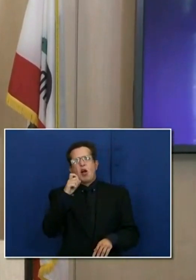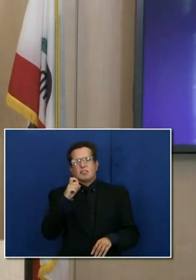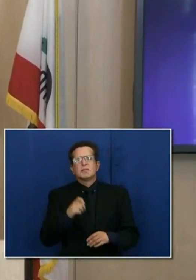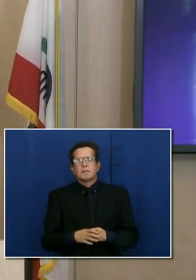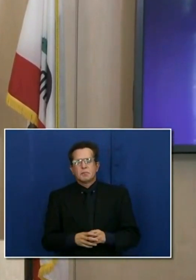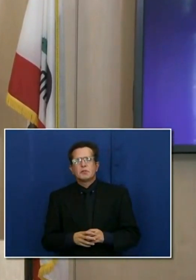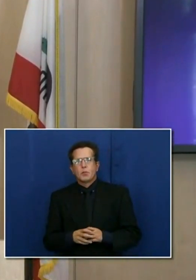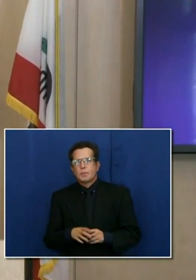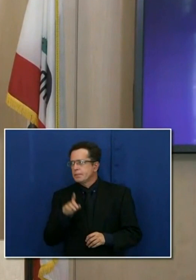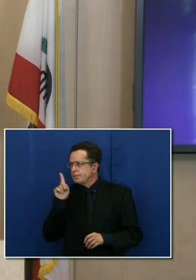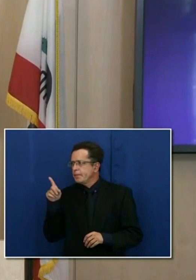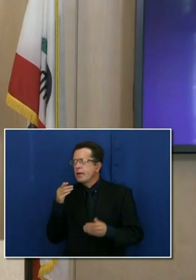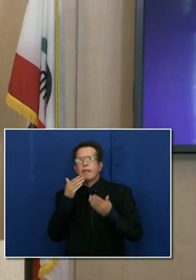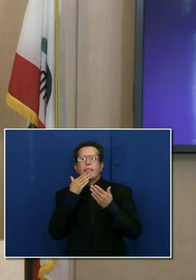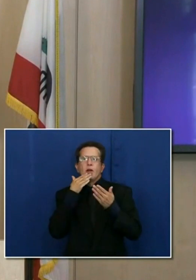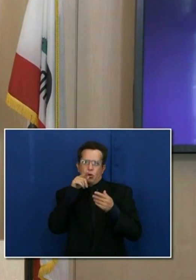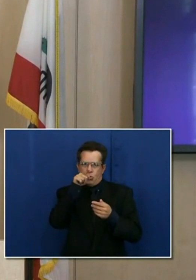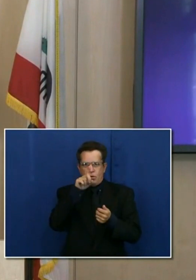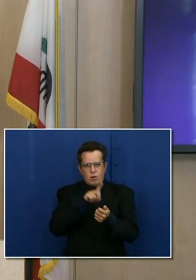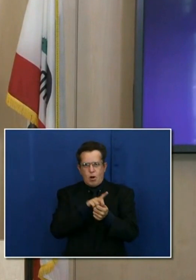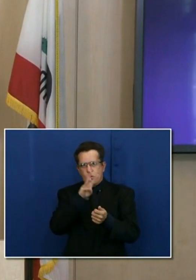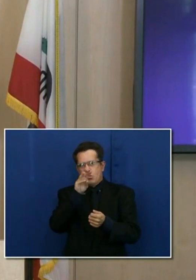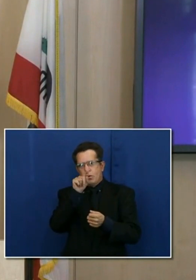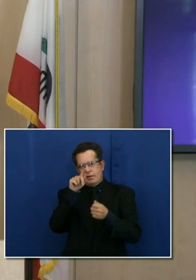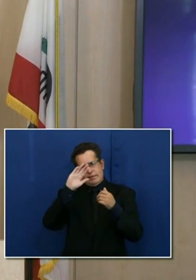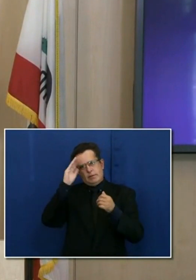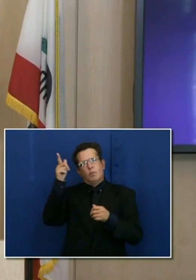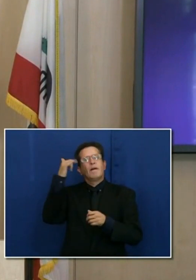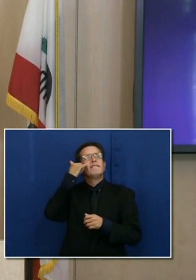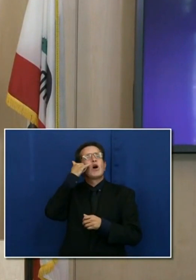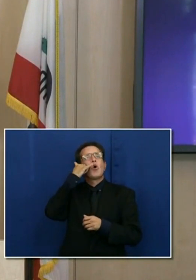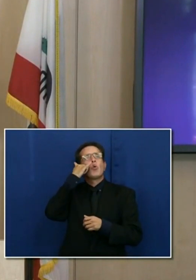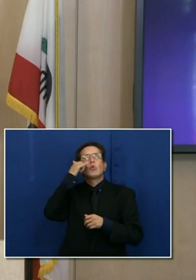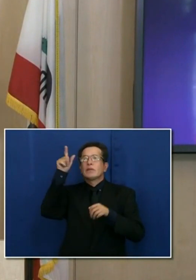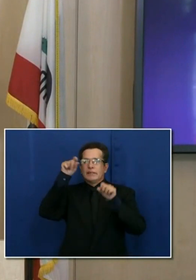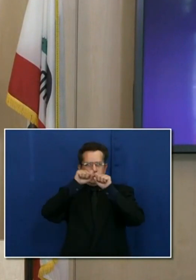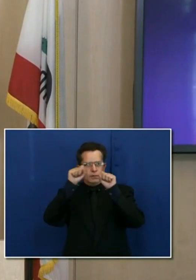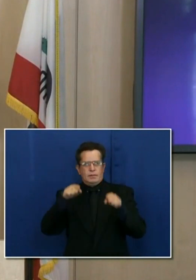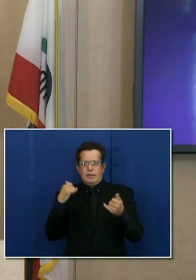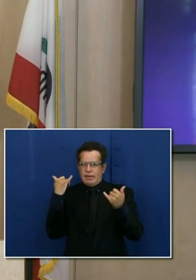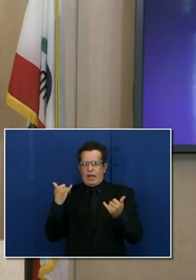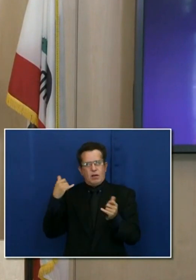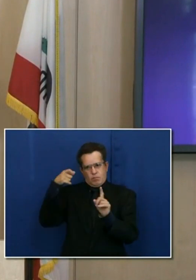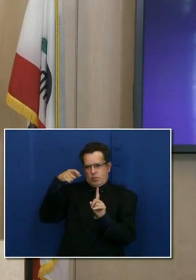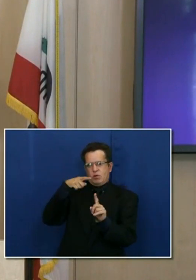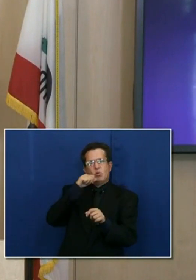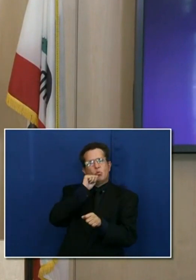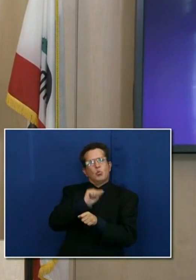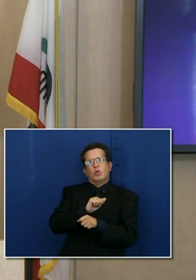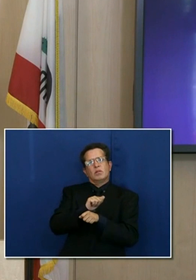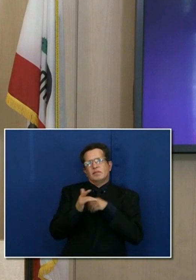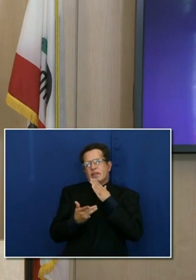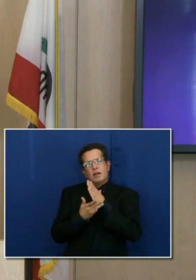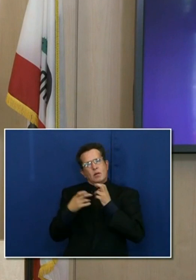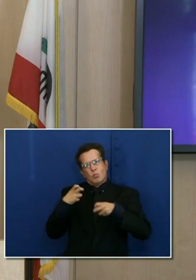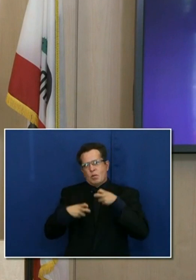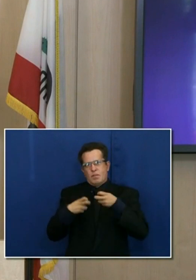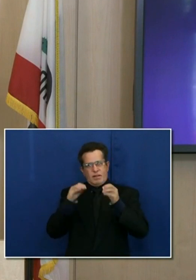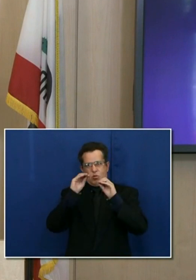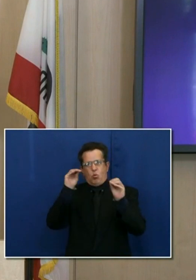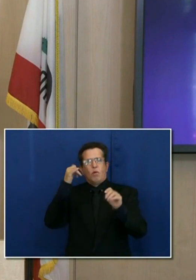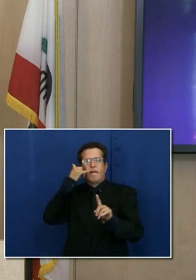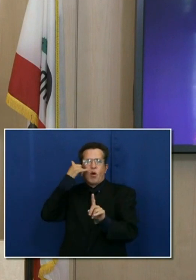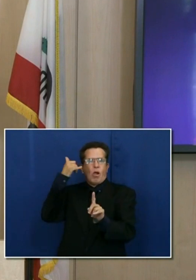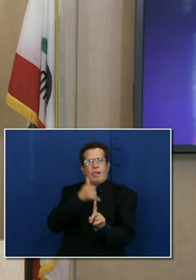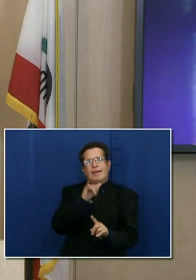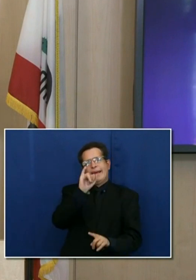Thank you, Dr. Wooten. Unfortunately, our phone system had a bit of a glitch, and so we will not have any phone-in questions